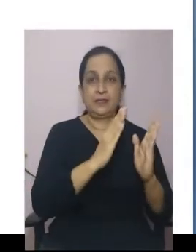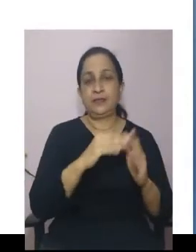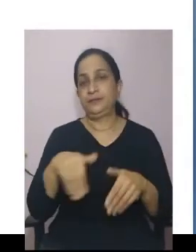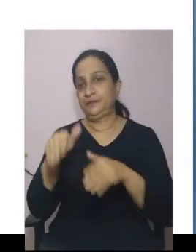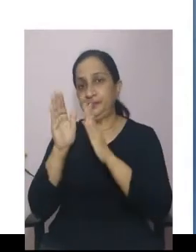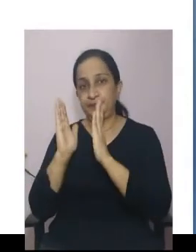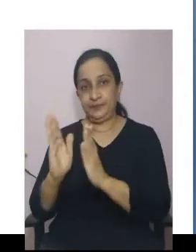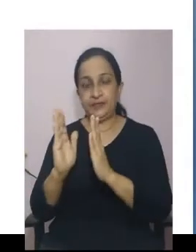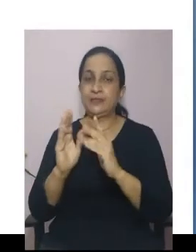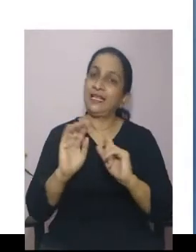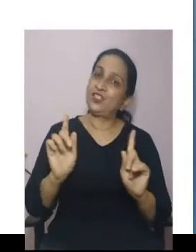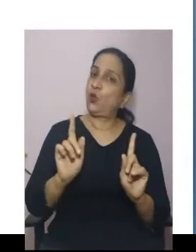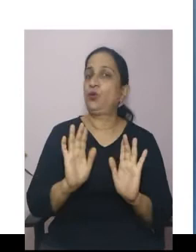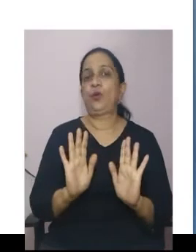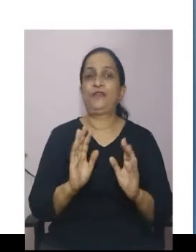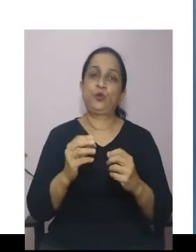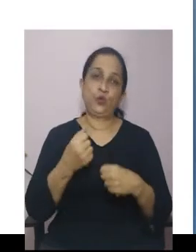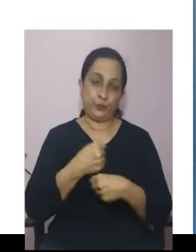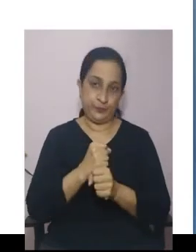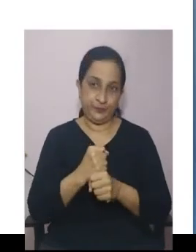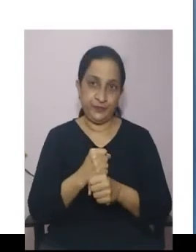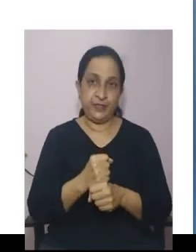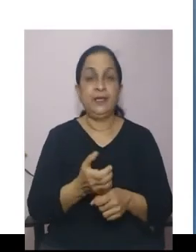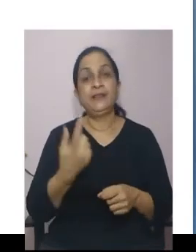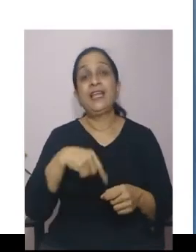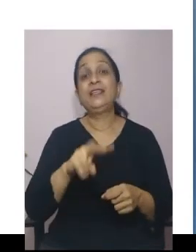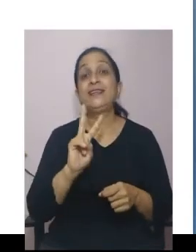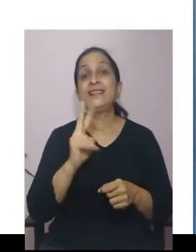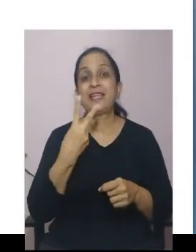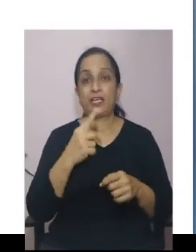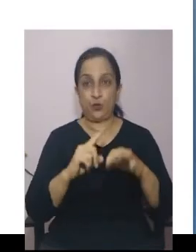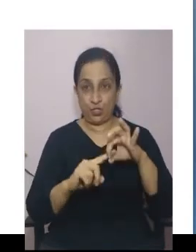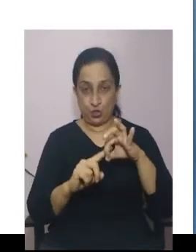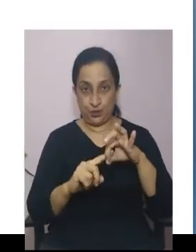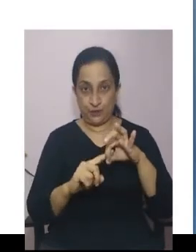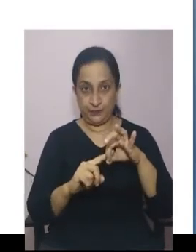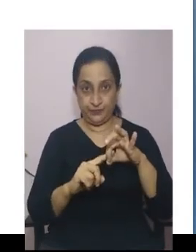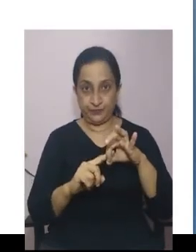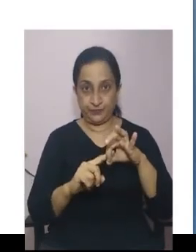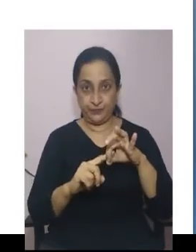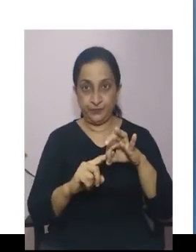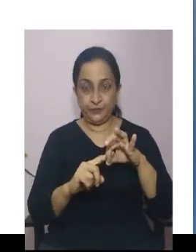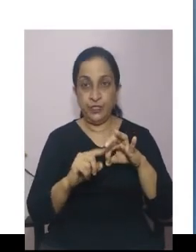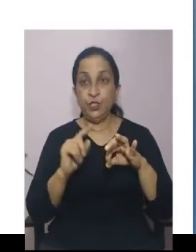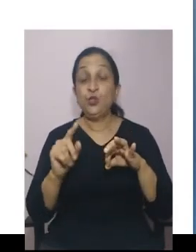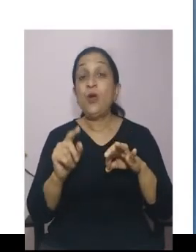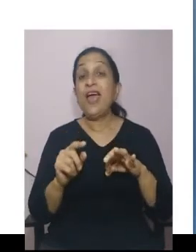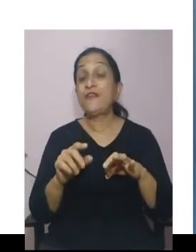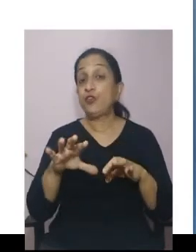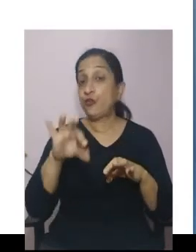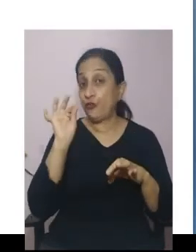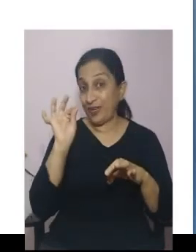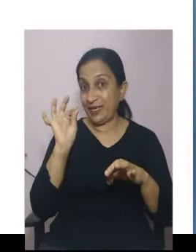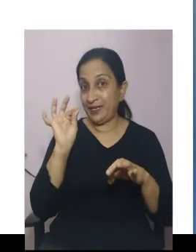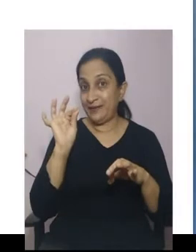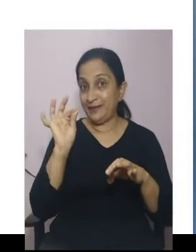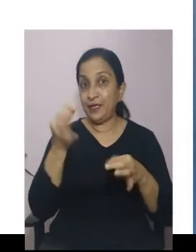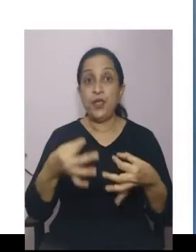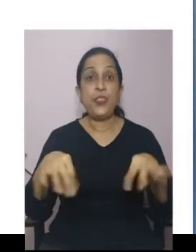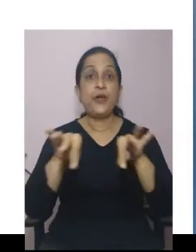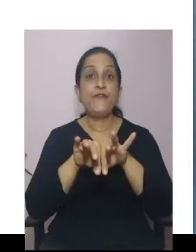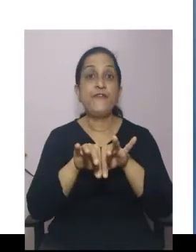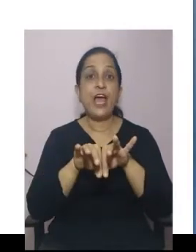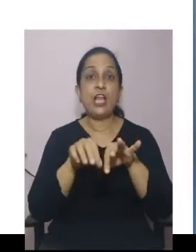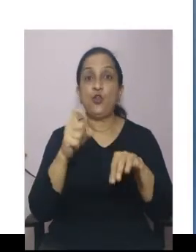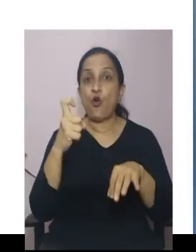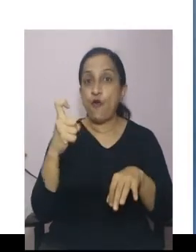from this value. Okay, let us move on to the second one. Here he has asked to